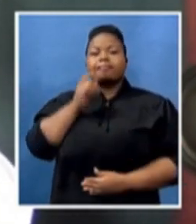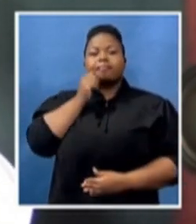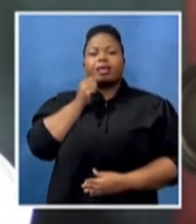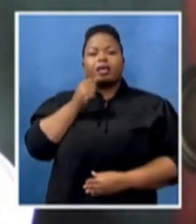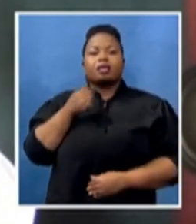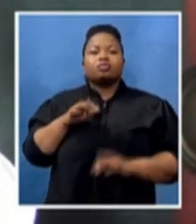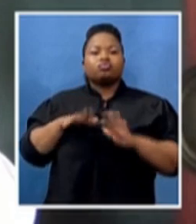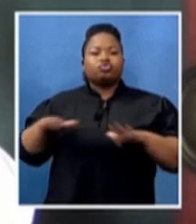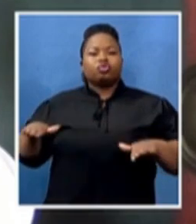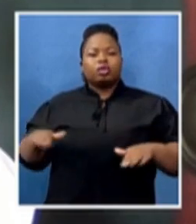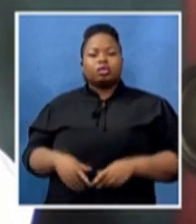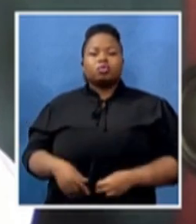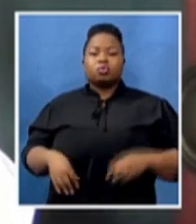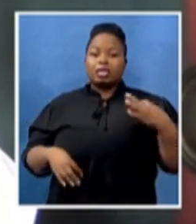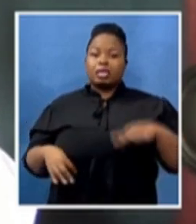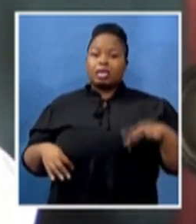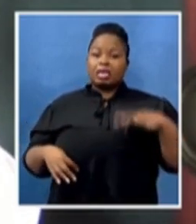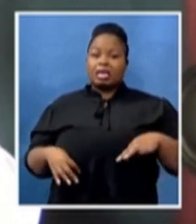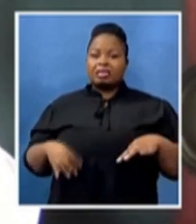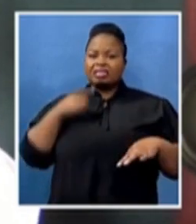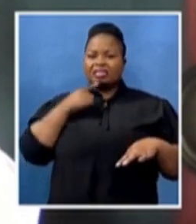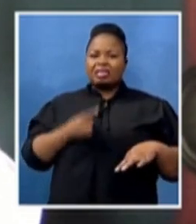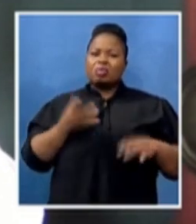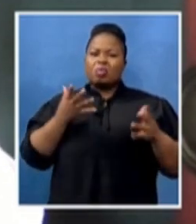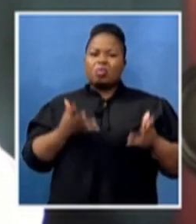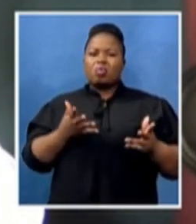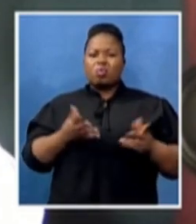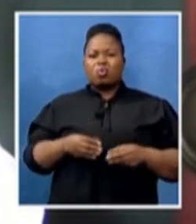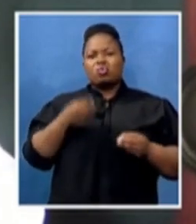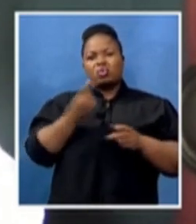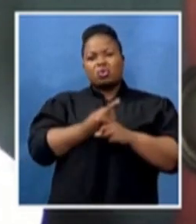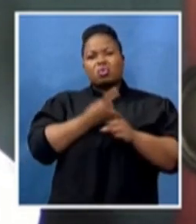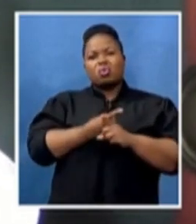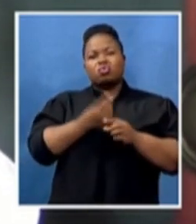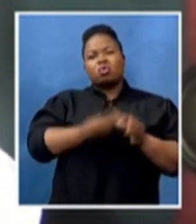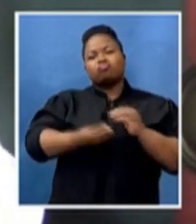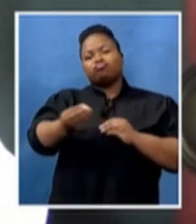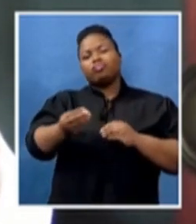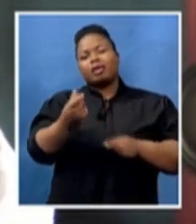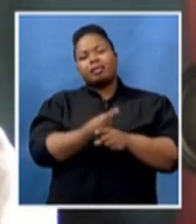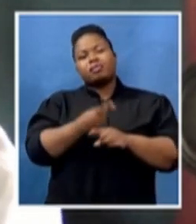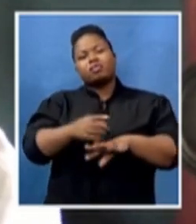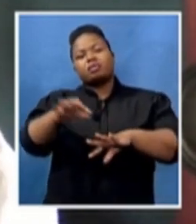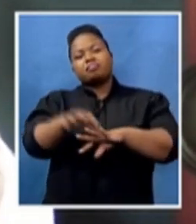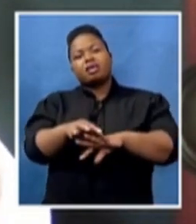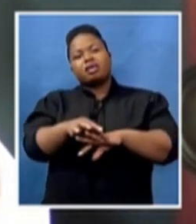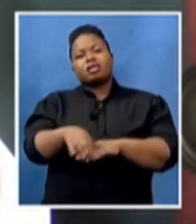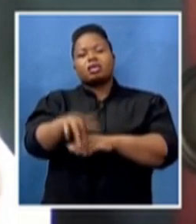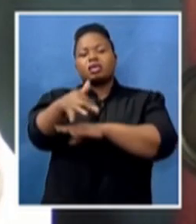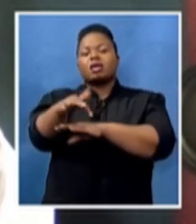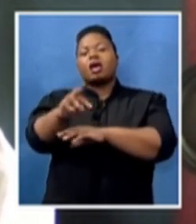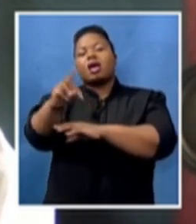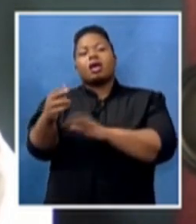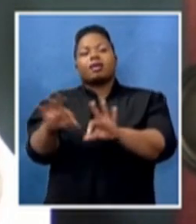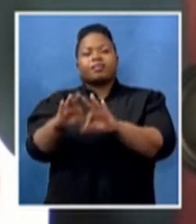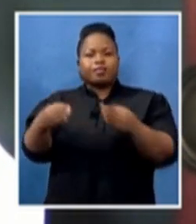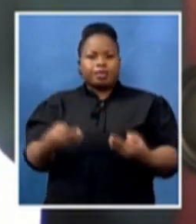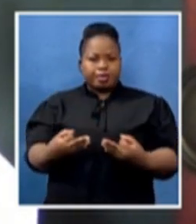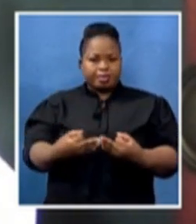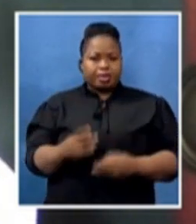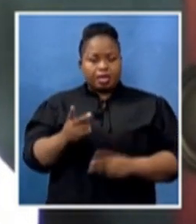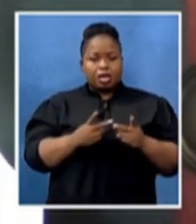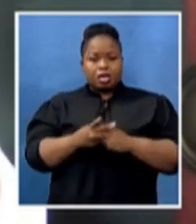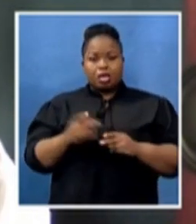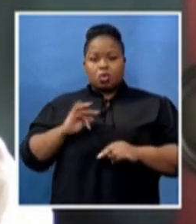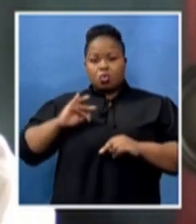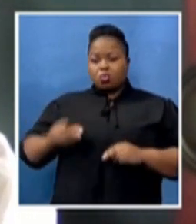expendable commodities that will ultimately be married out to other families. And women with no sons constantly fear losing